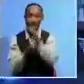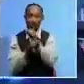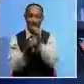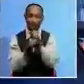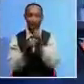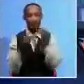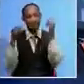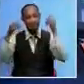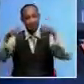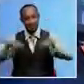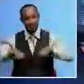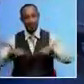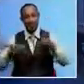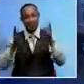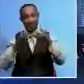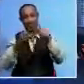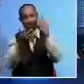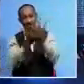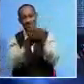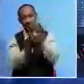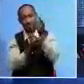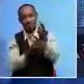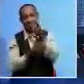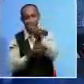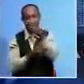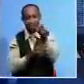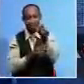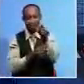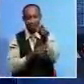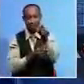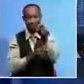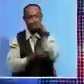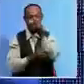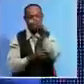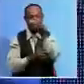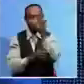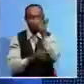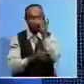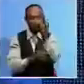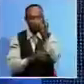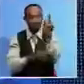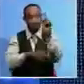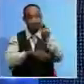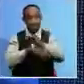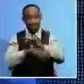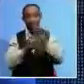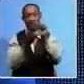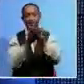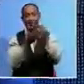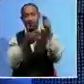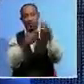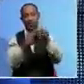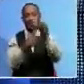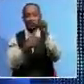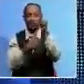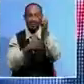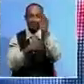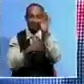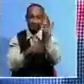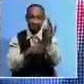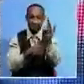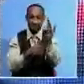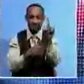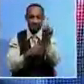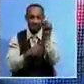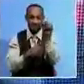clad whilst in prison for 127 days from April to August 2017 was among the